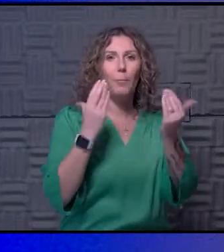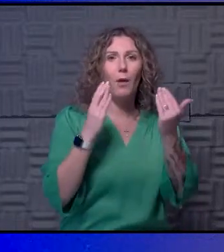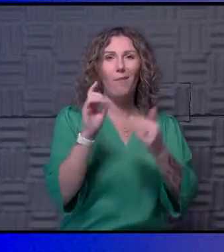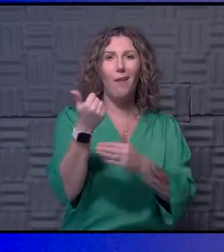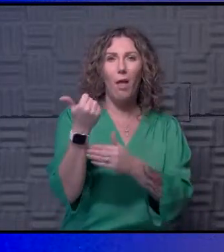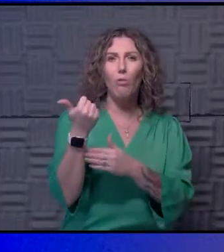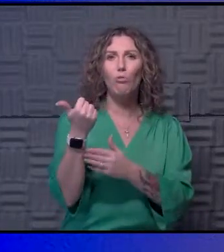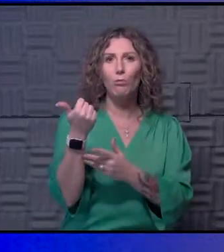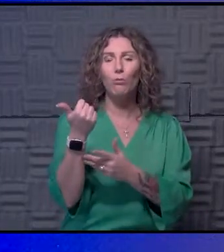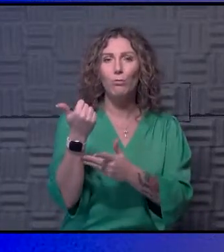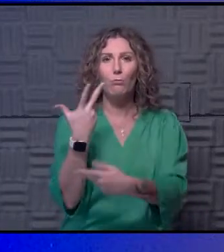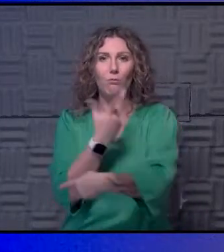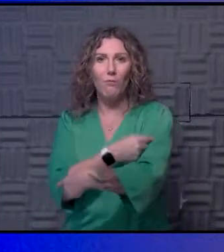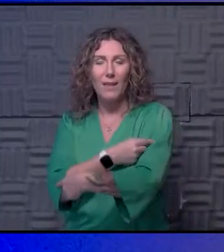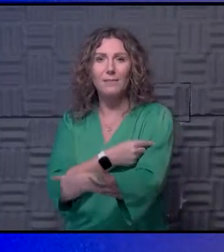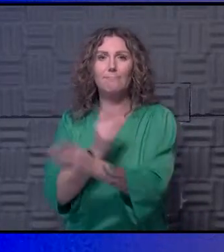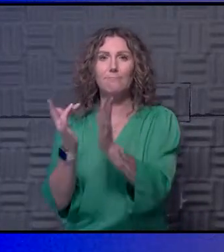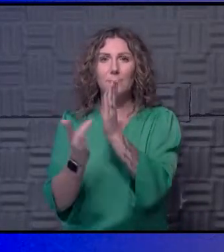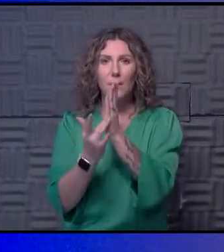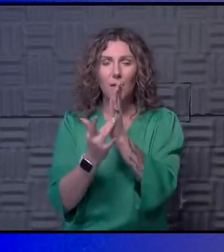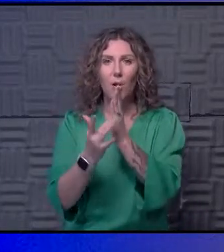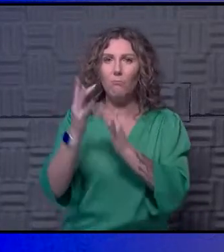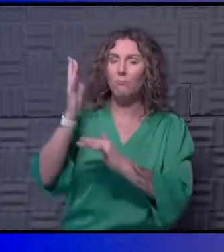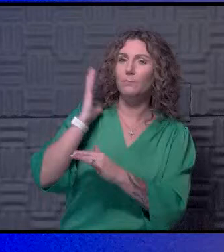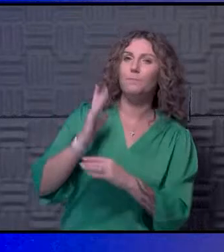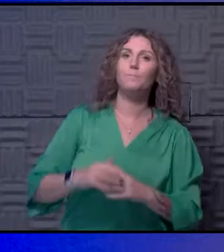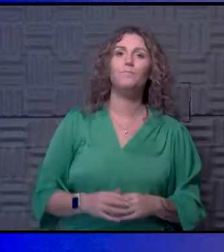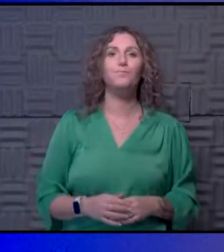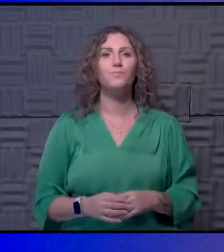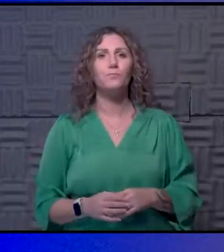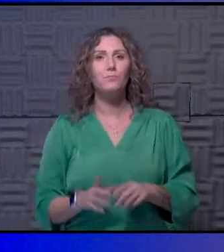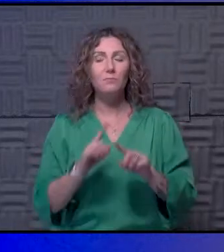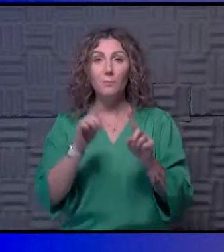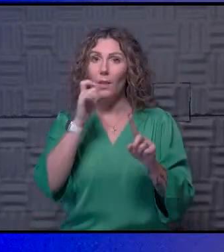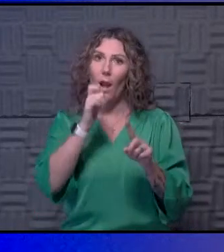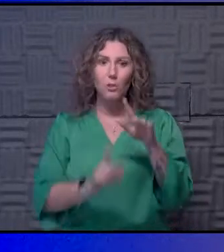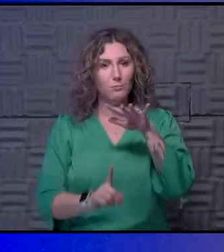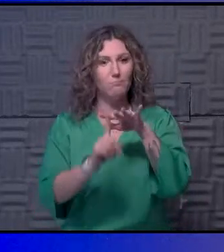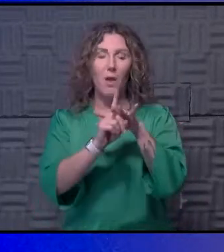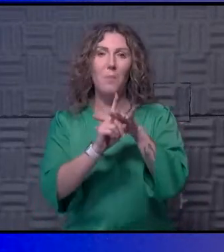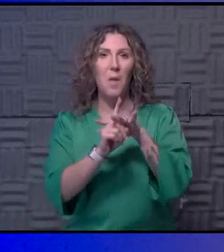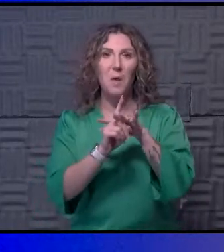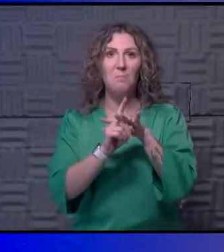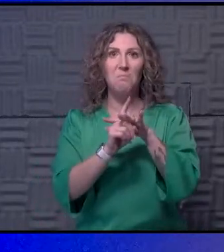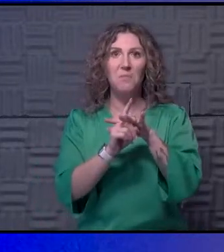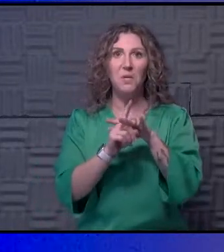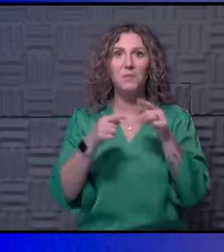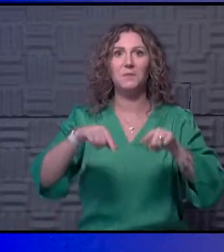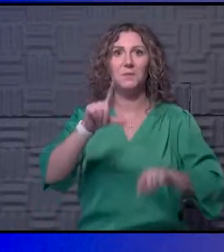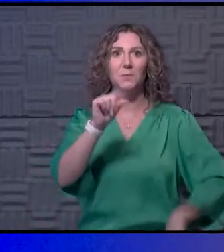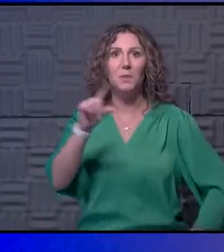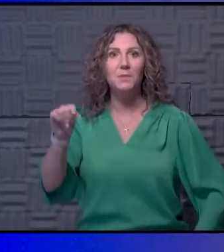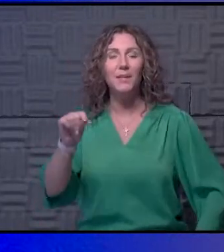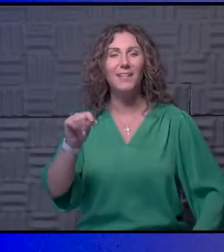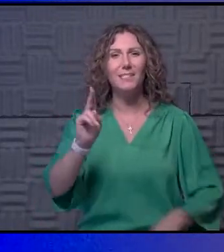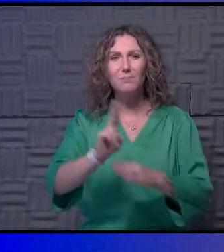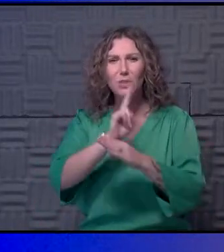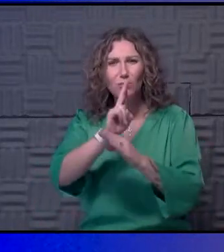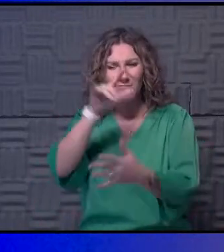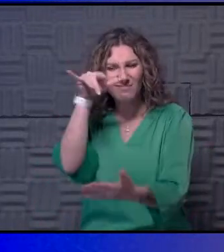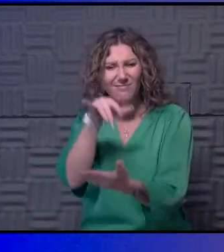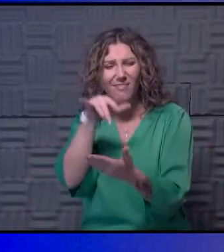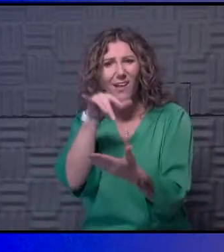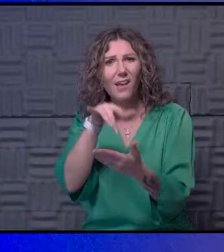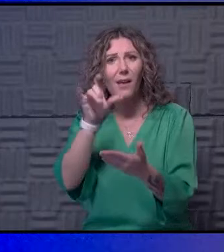other vaccine technologies that we've used, but it didn't just pop up in 2020. It's been used and looked at and studied